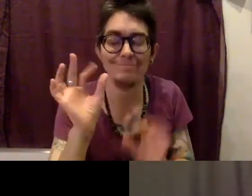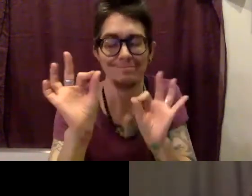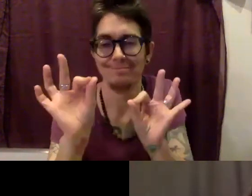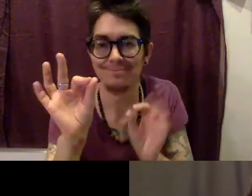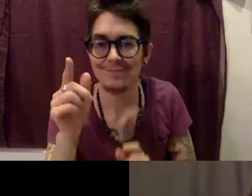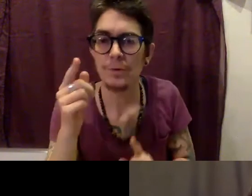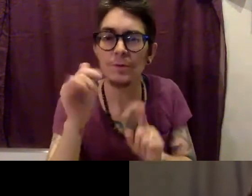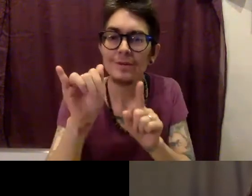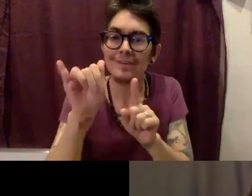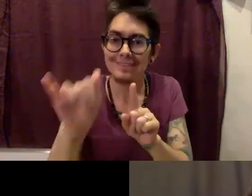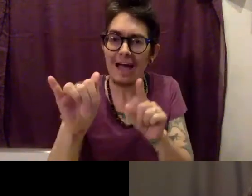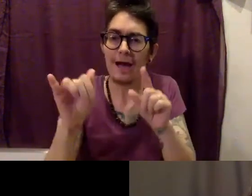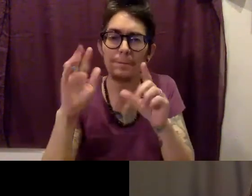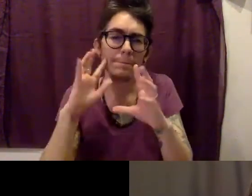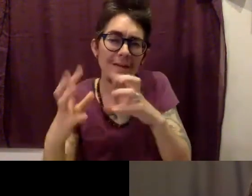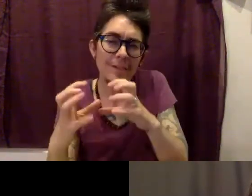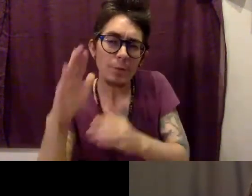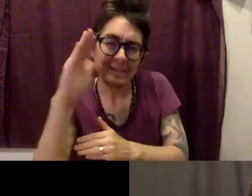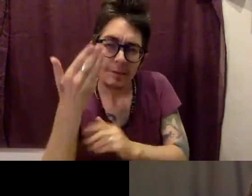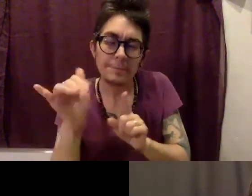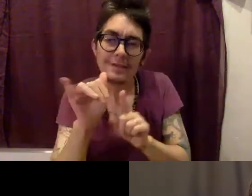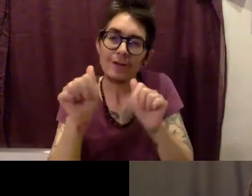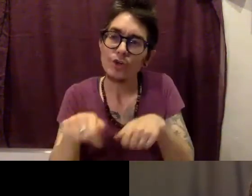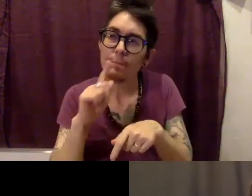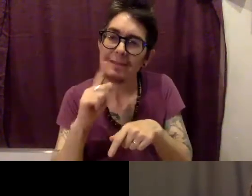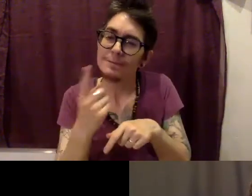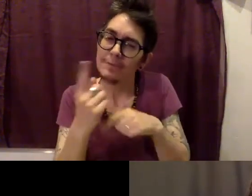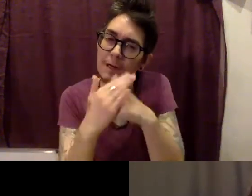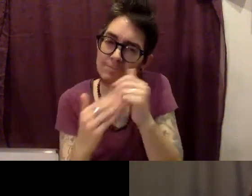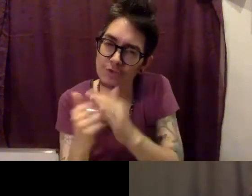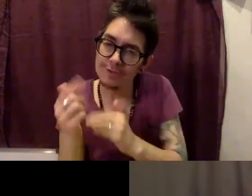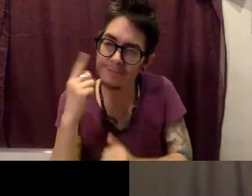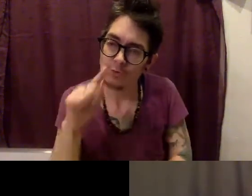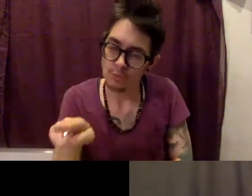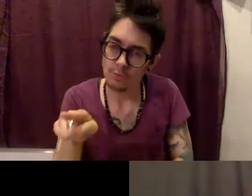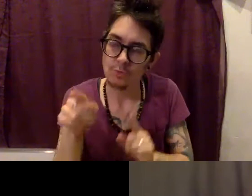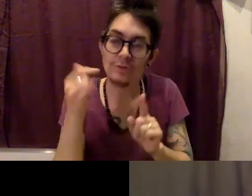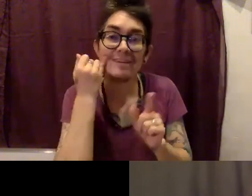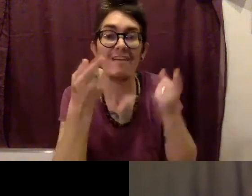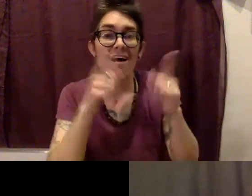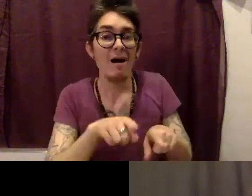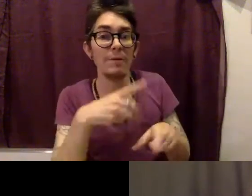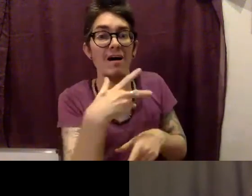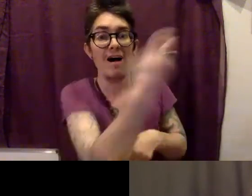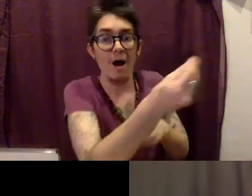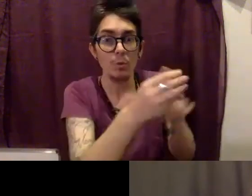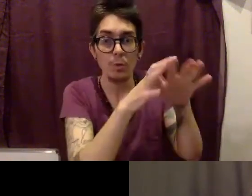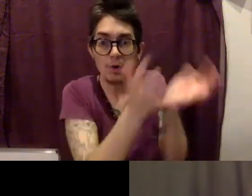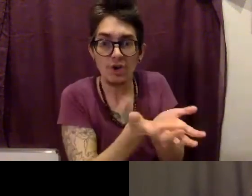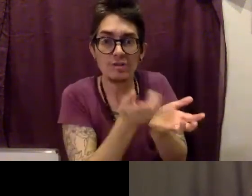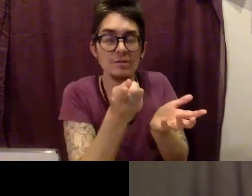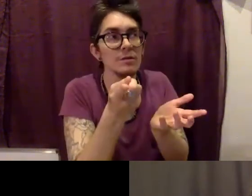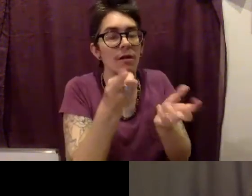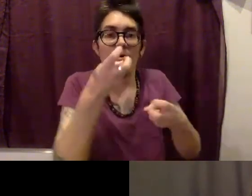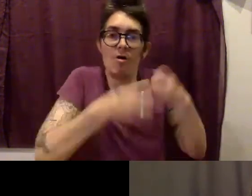Yes, triple goddess, exactly, perfect. And so the pillow, it seems like it could be maybe something comforting for you. And